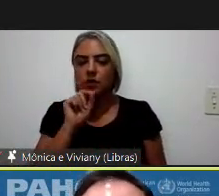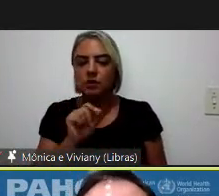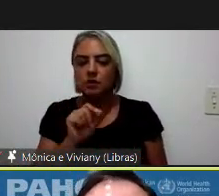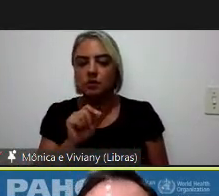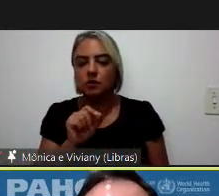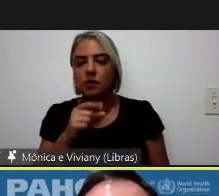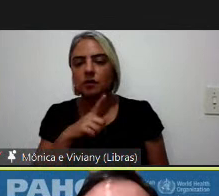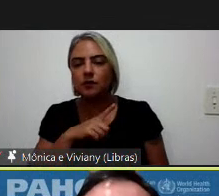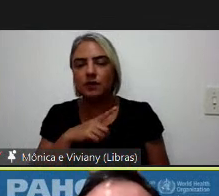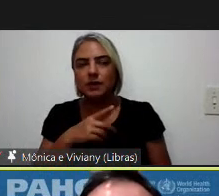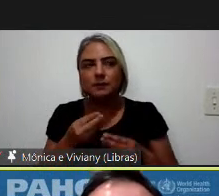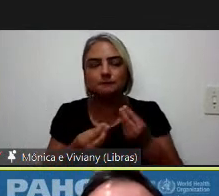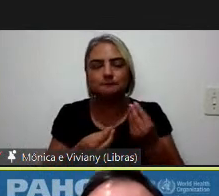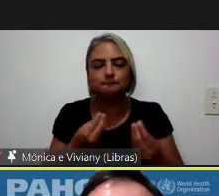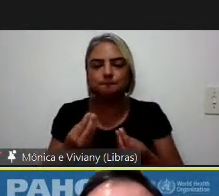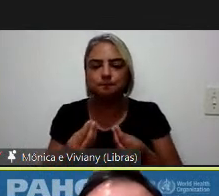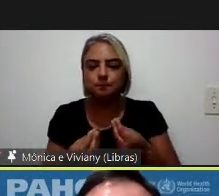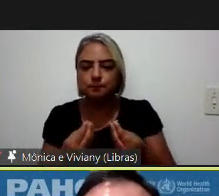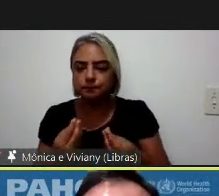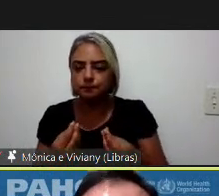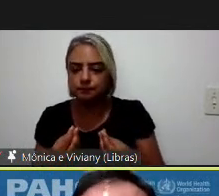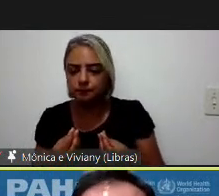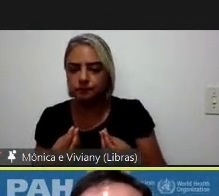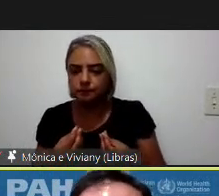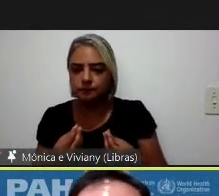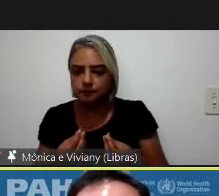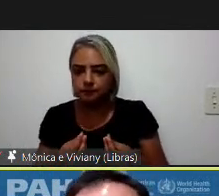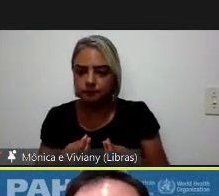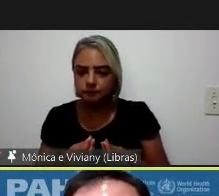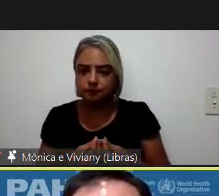nutrition. This is even more